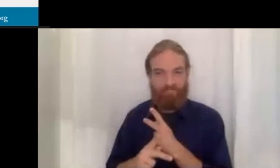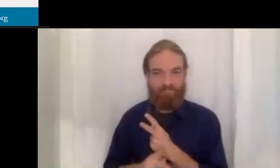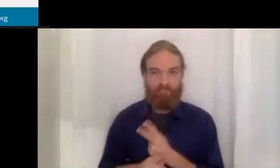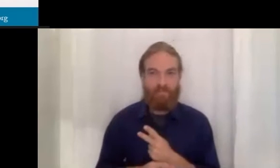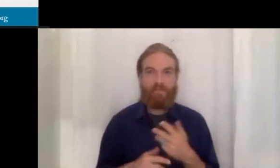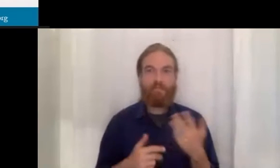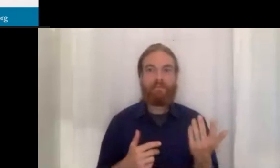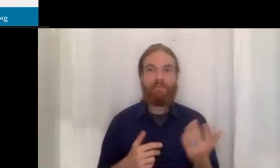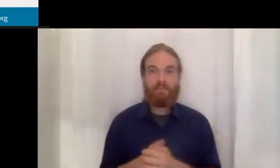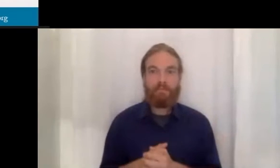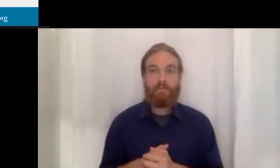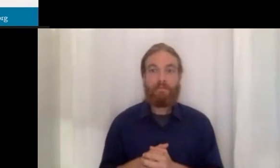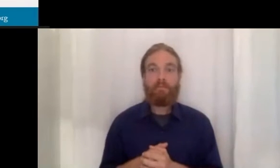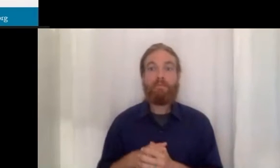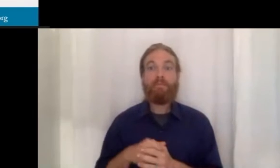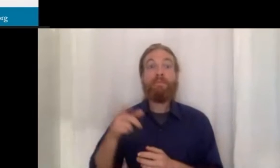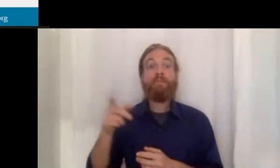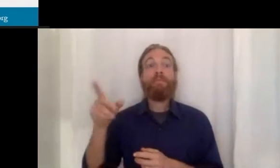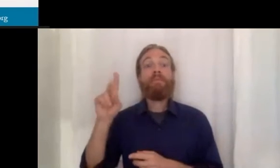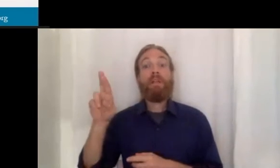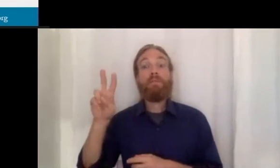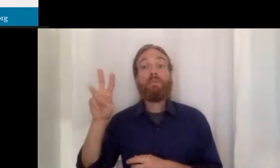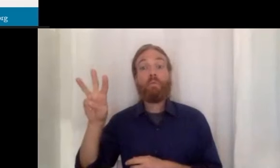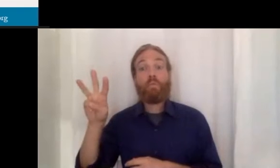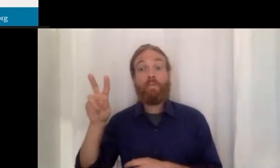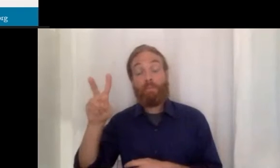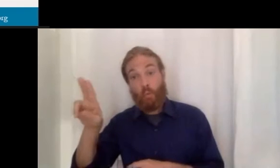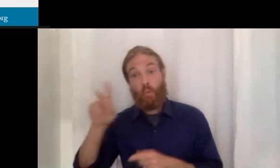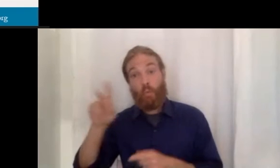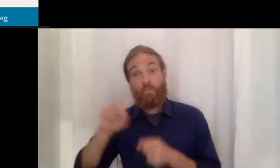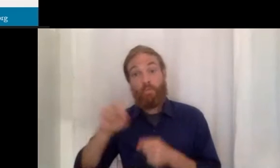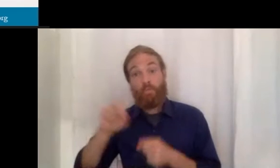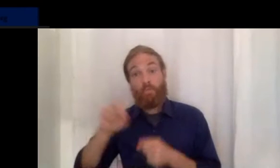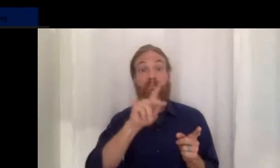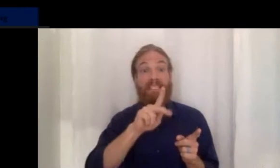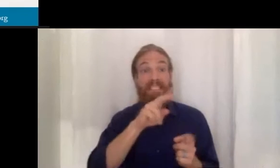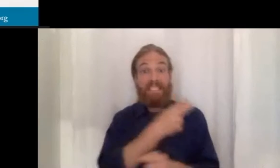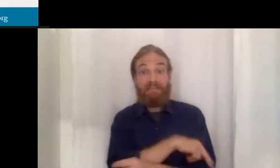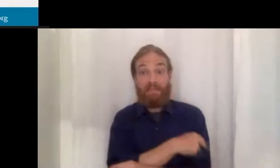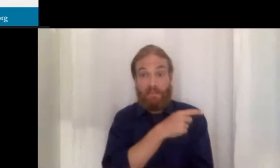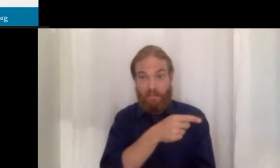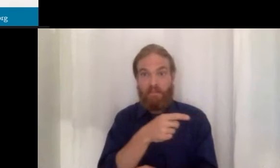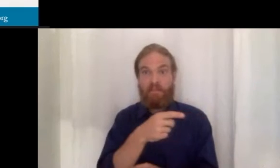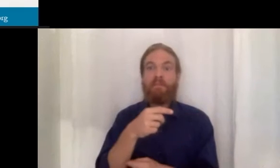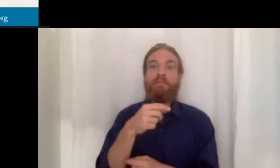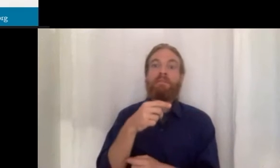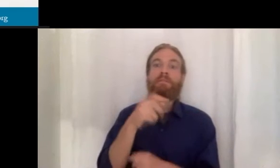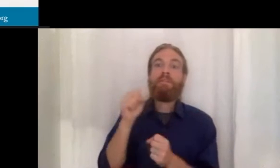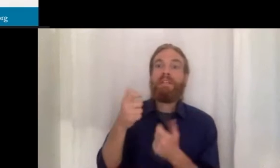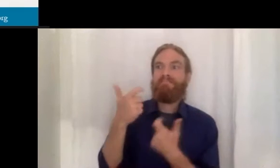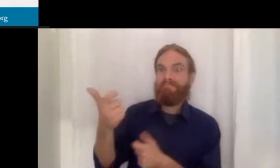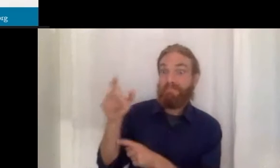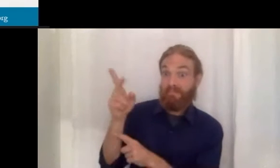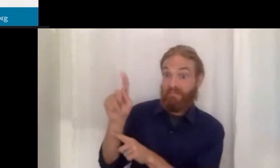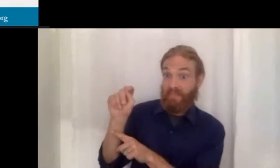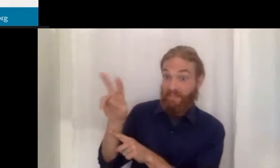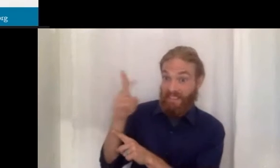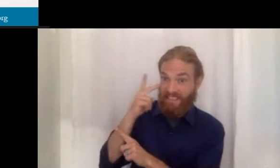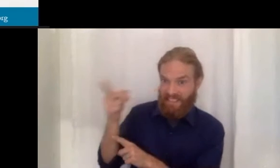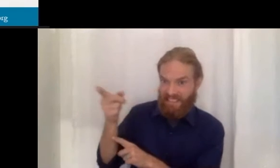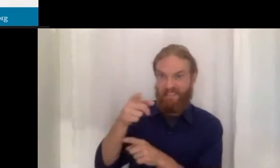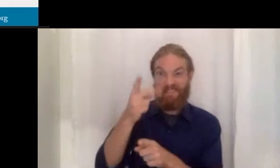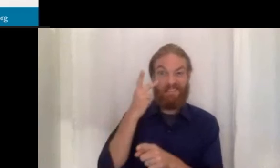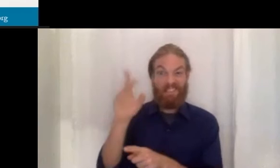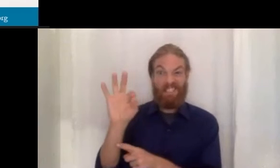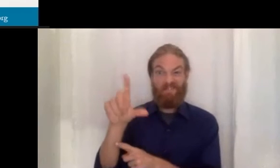days because we can watch TV and see, like in Florida, that people are just driving up and getting a shot of